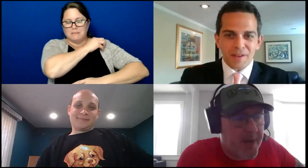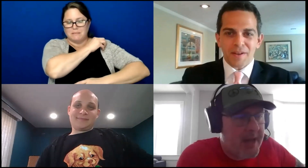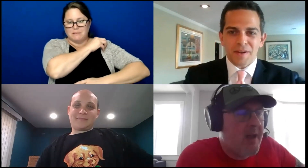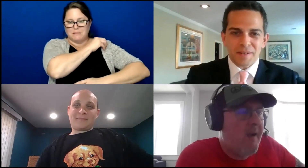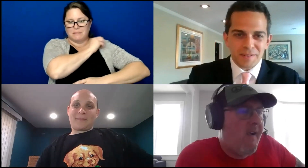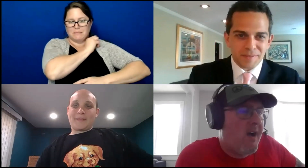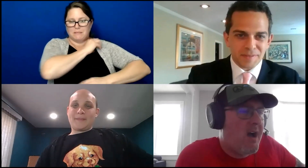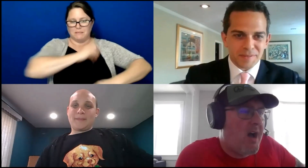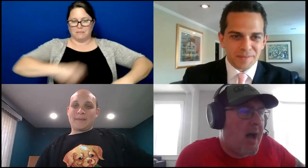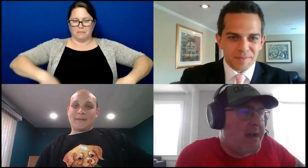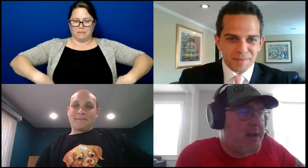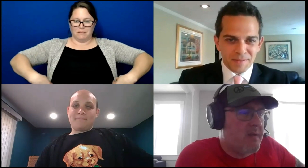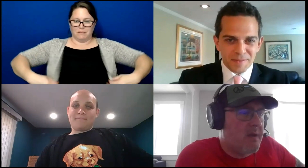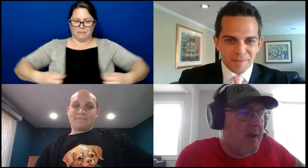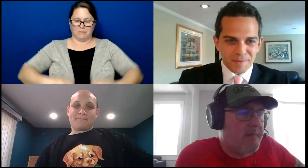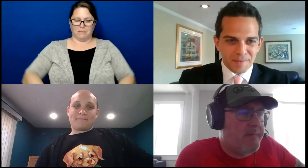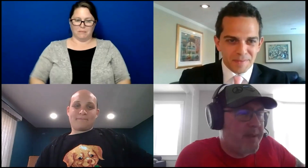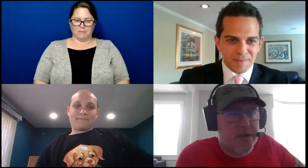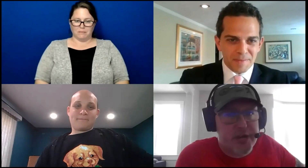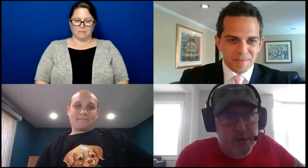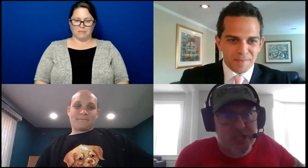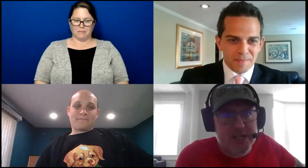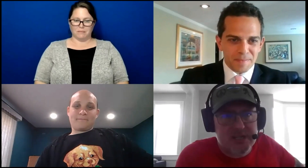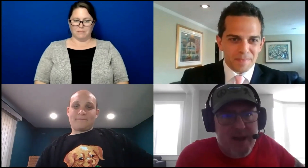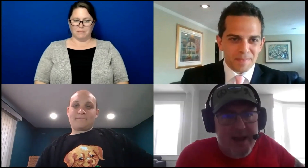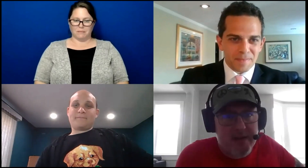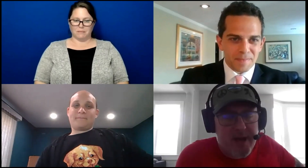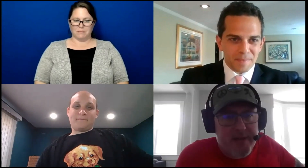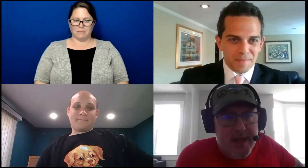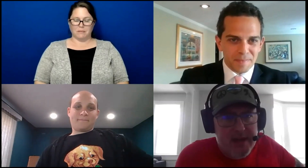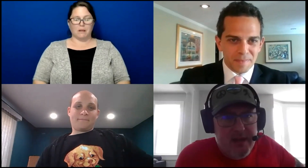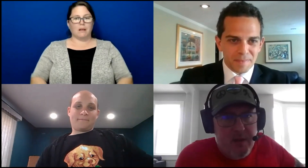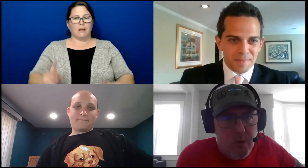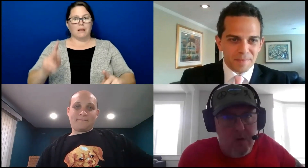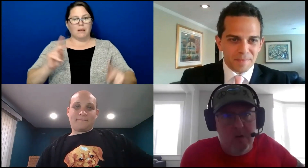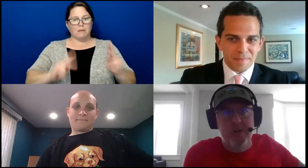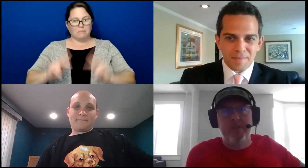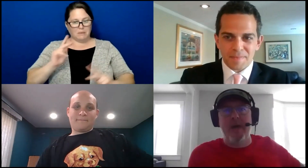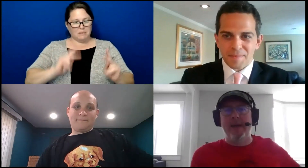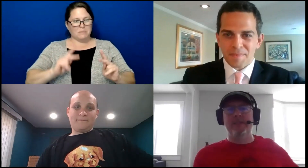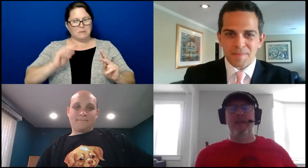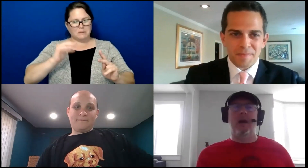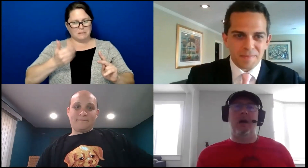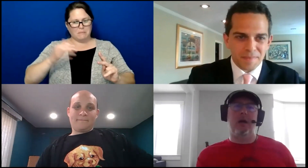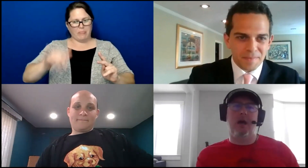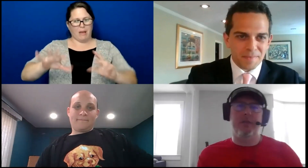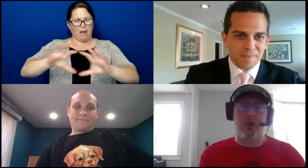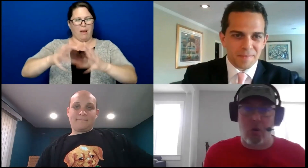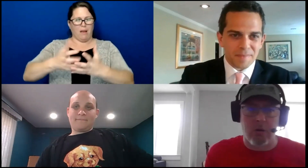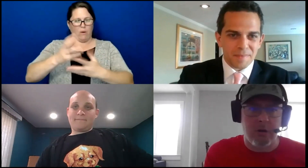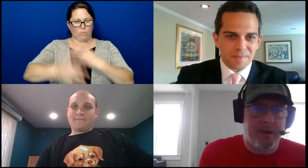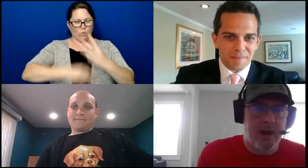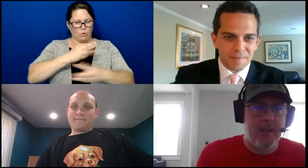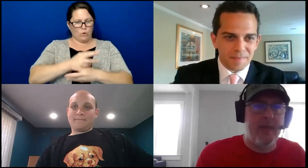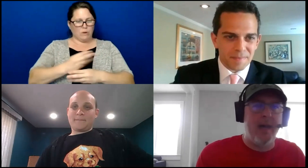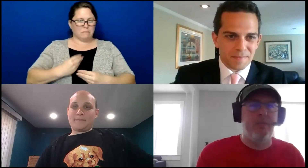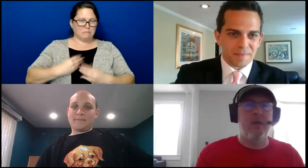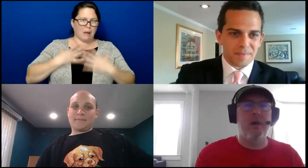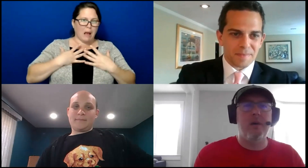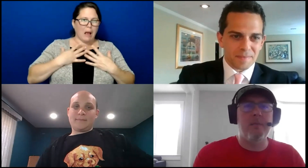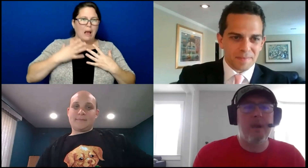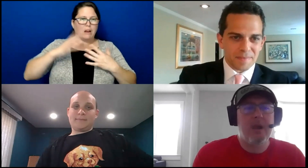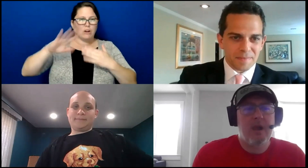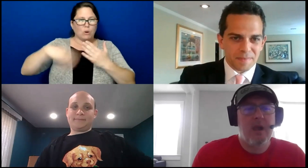Scrolls. But people are hugely inspired about that world and that the lore behind